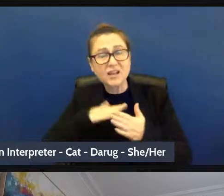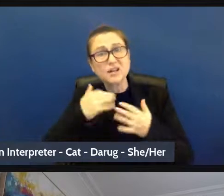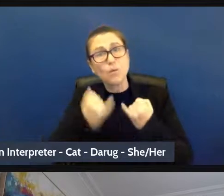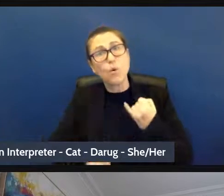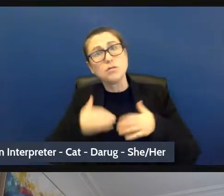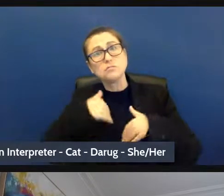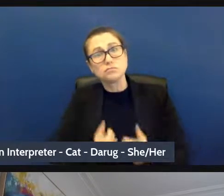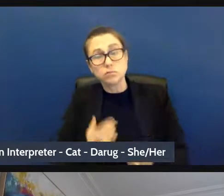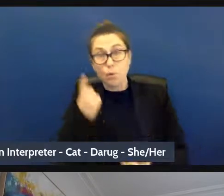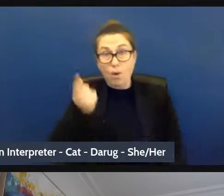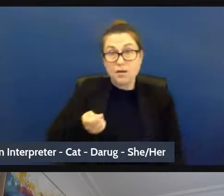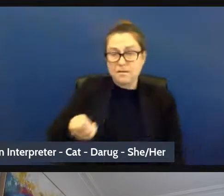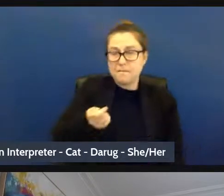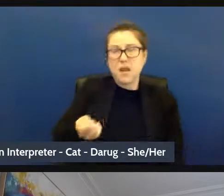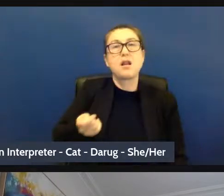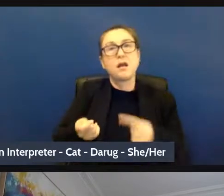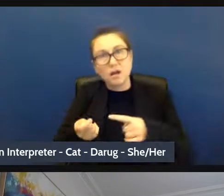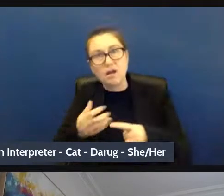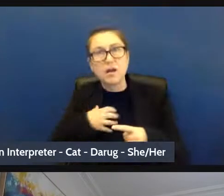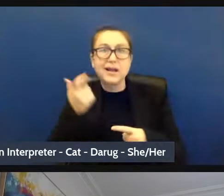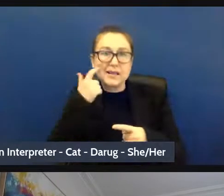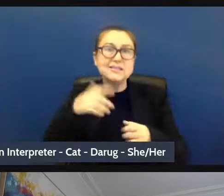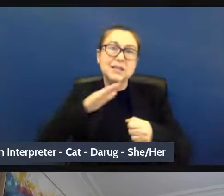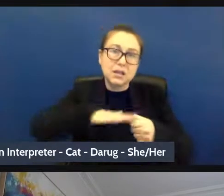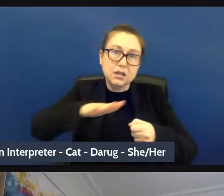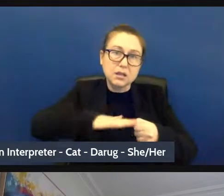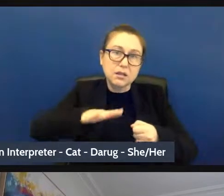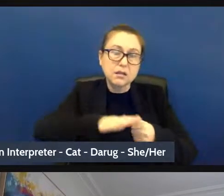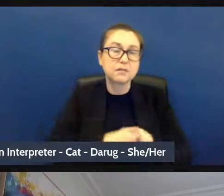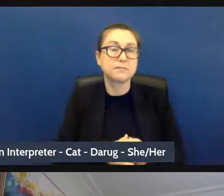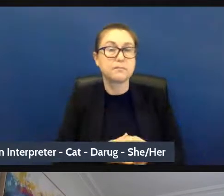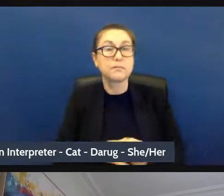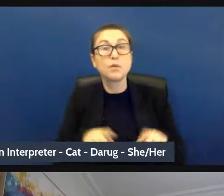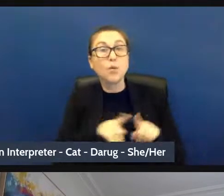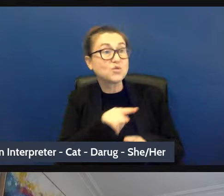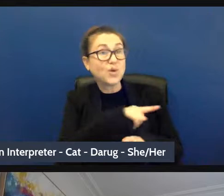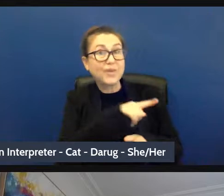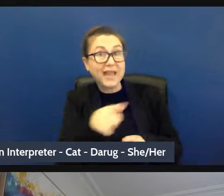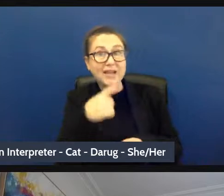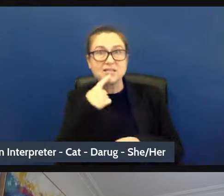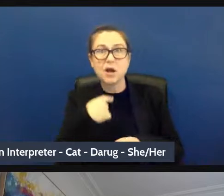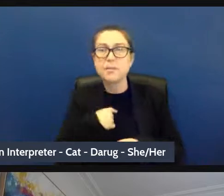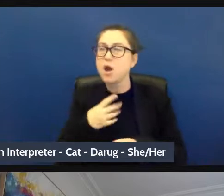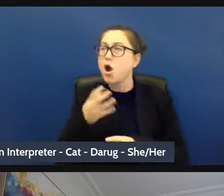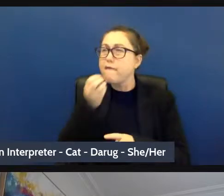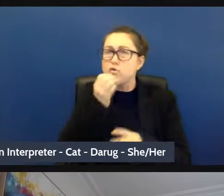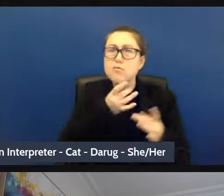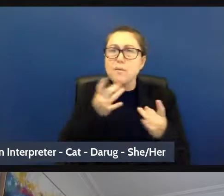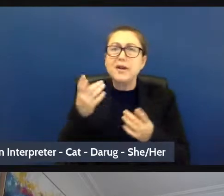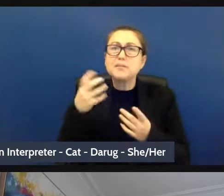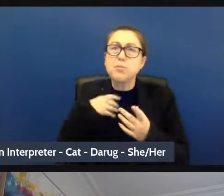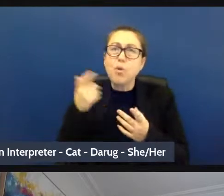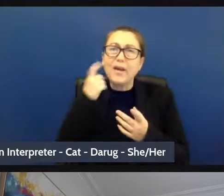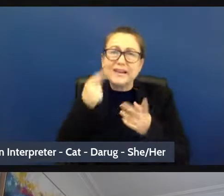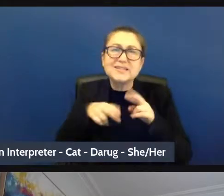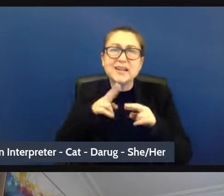People have also told us about the types of things that they do to make food prep easier. So one